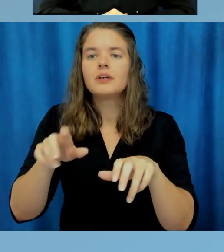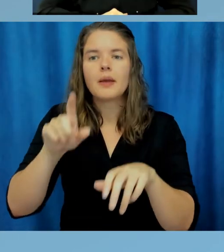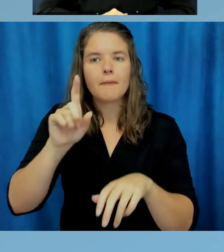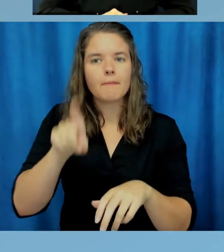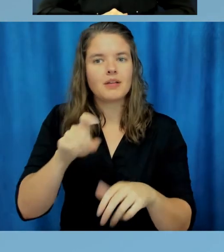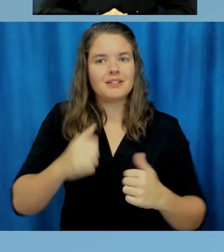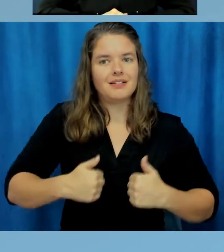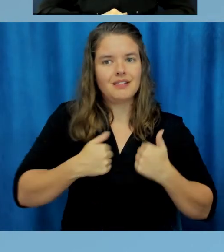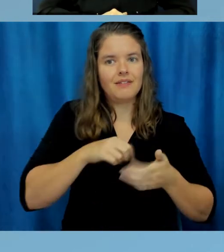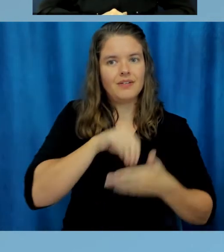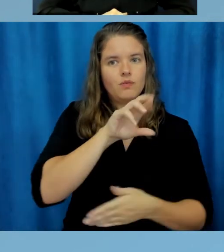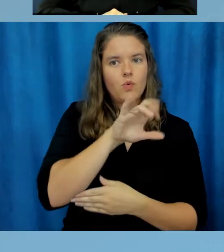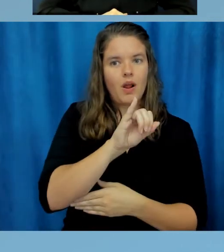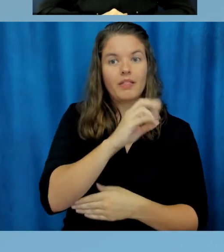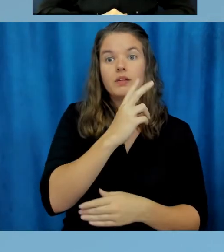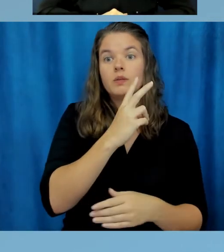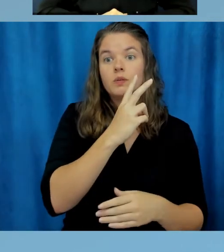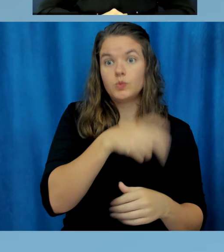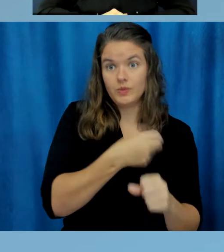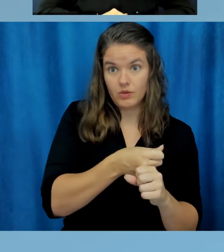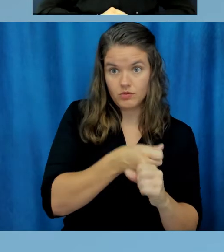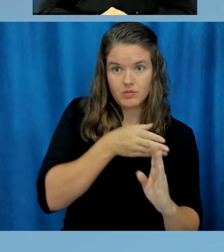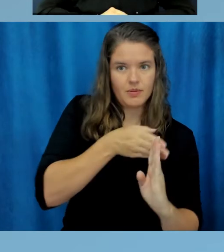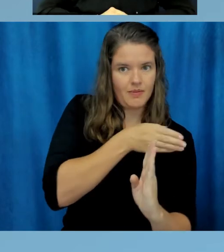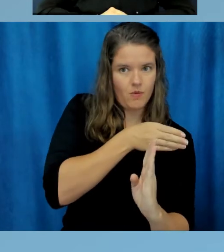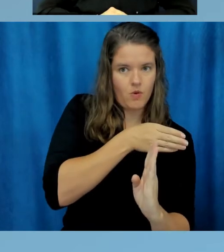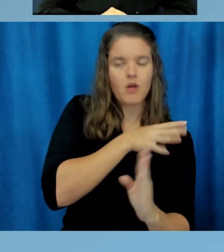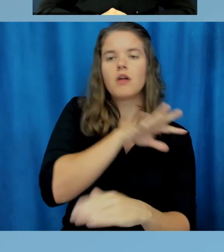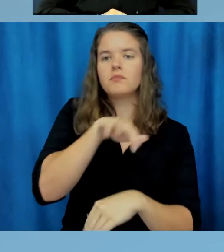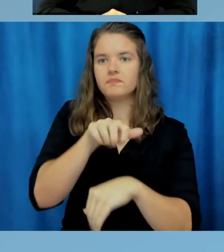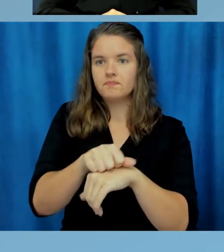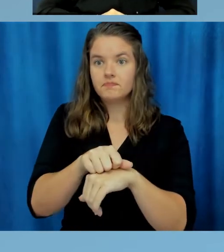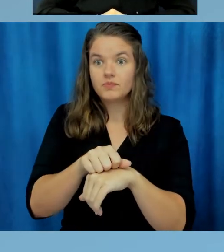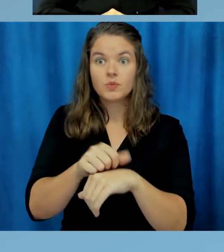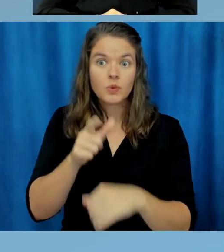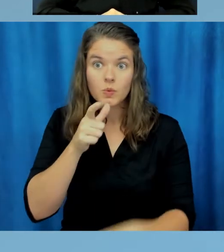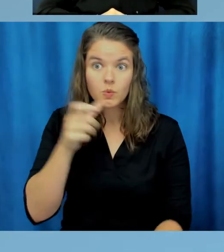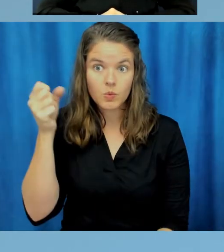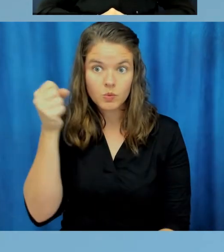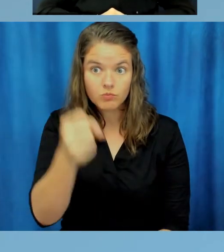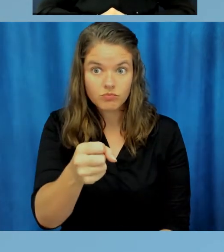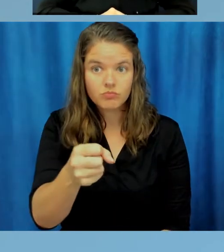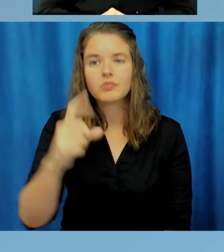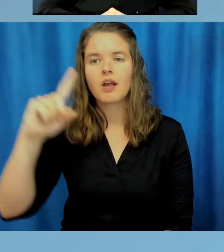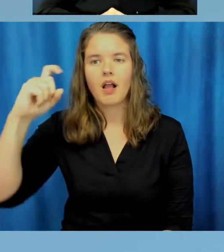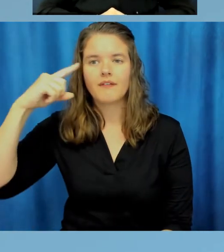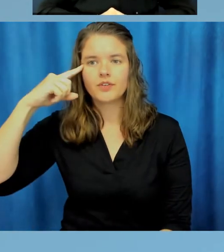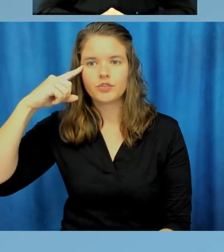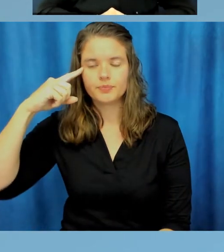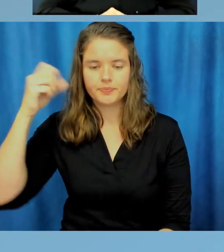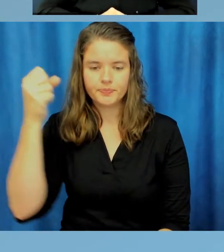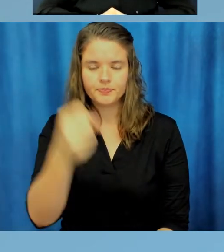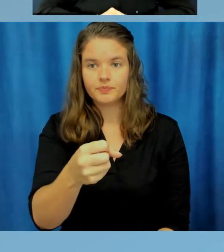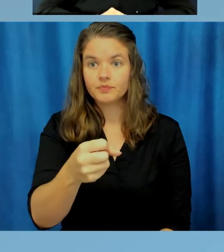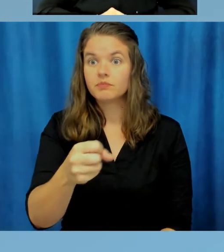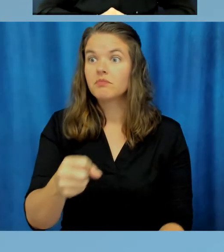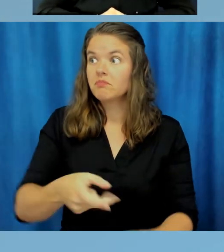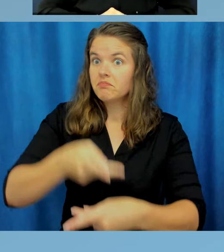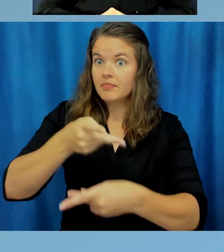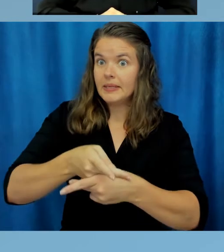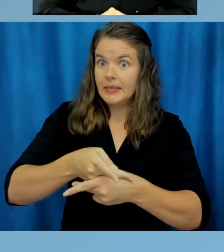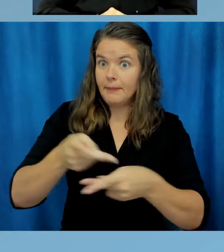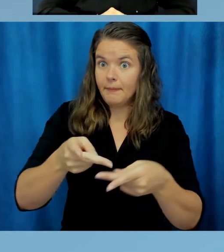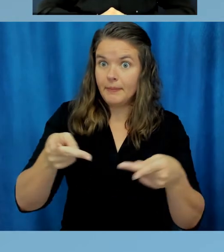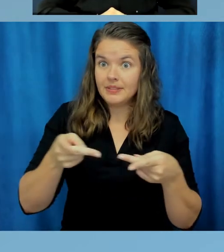and they're appointed by the governor of Rhode Island. That volunteer can continue in that position for 3